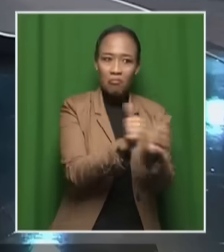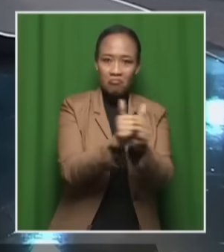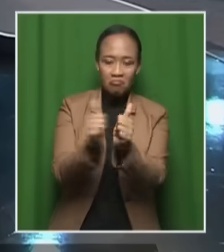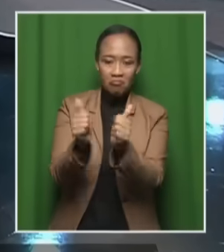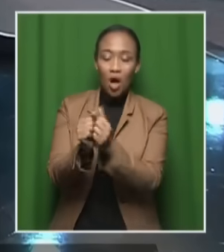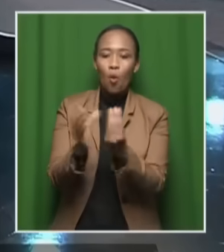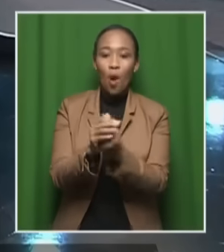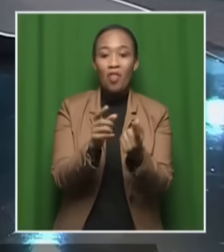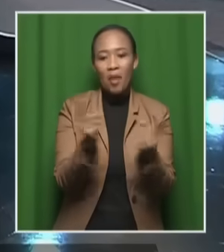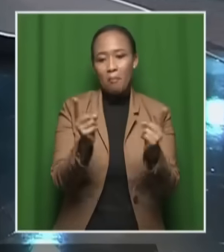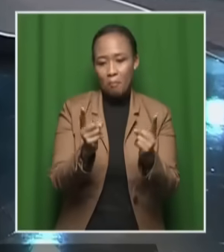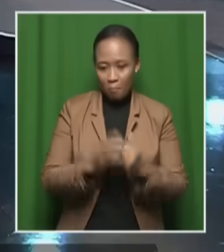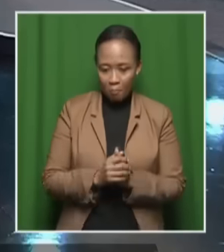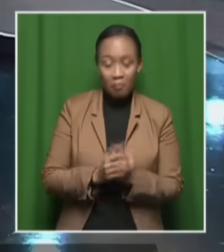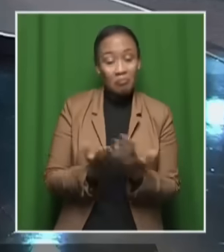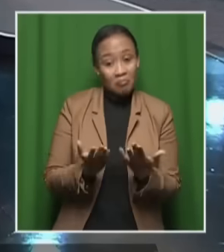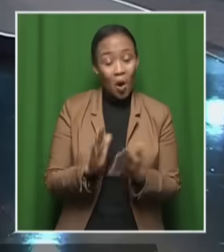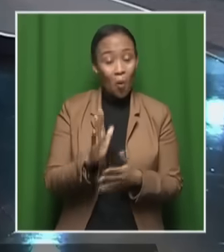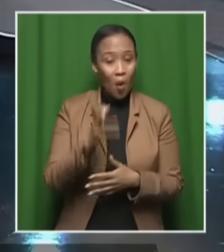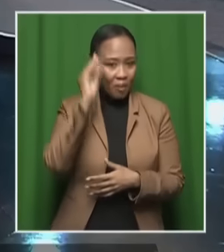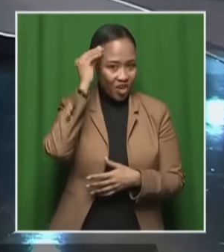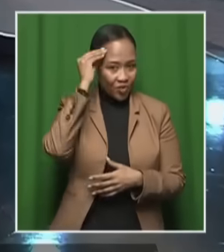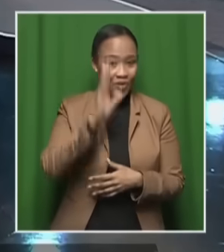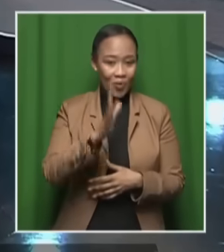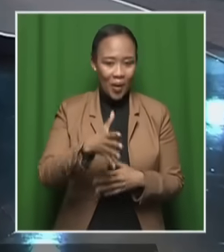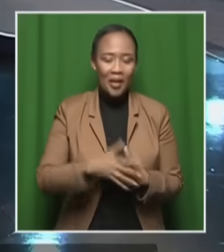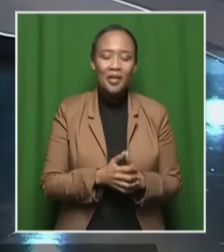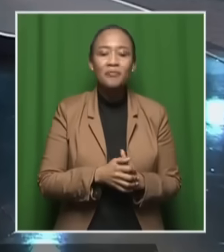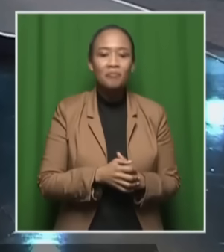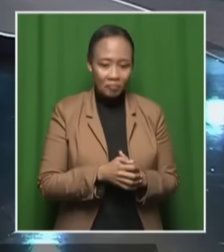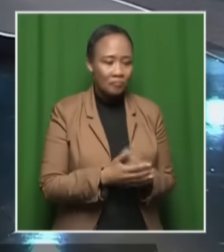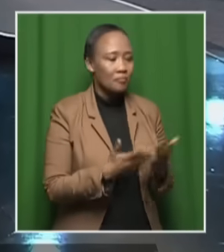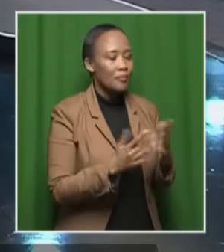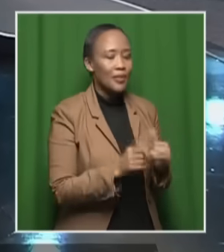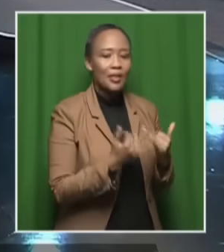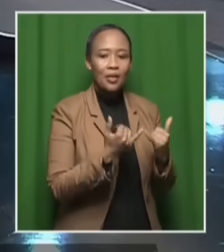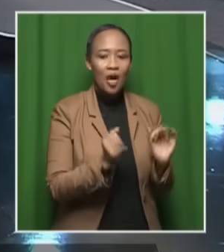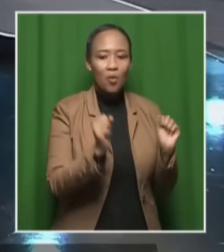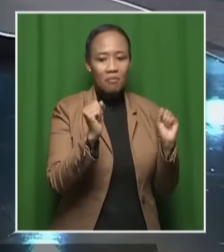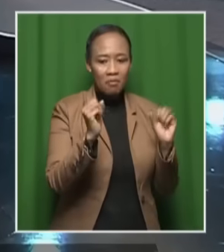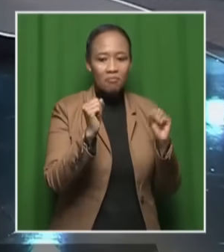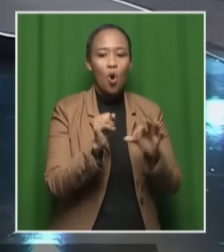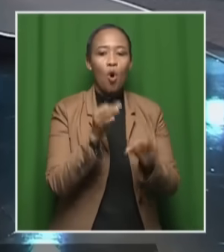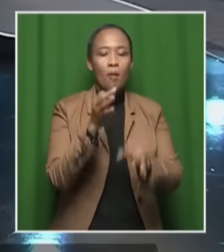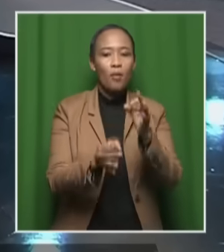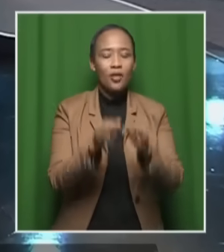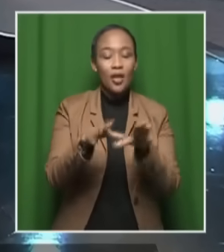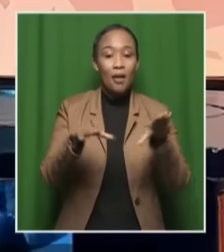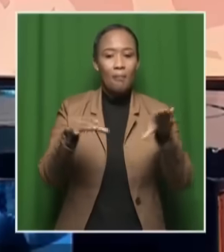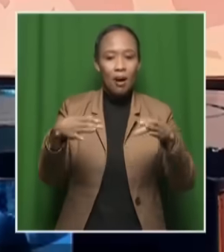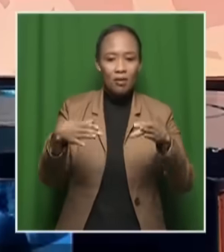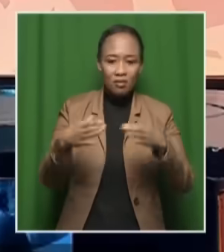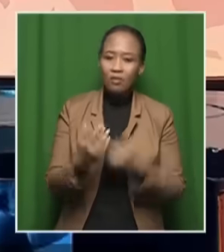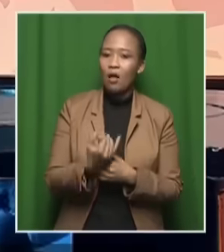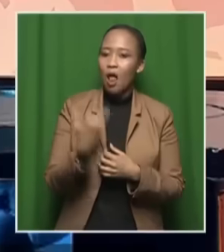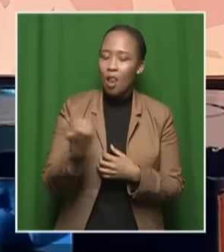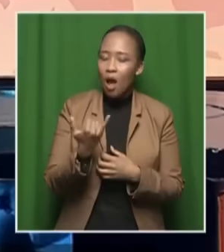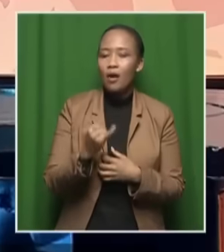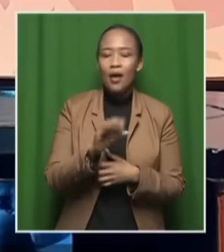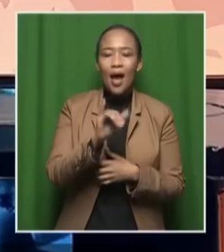government. It's going to be so interesting. Well, it certainly is, and you know, even speaking to the political parties, the big players, like somebody like the